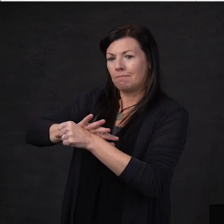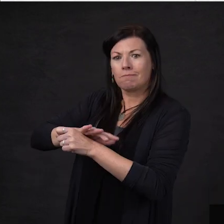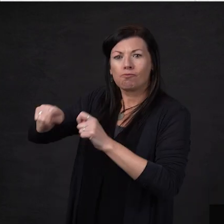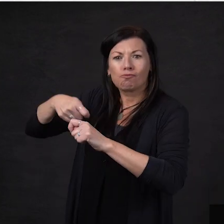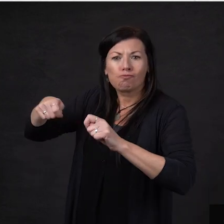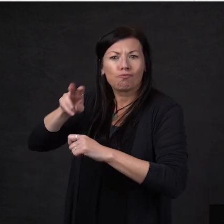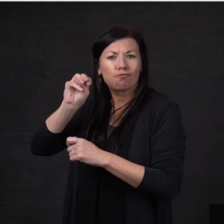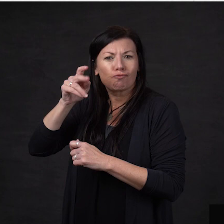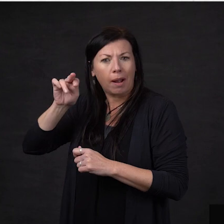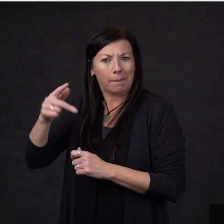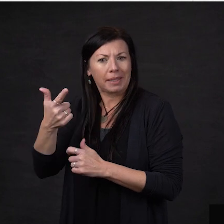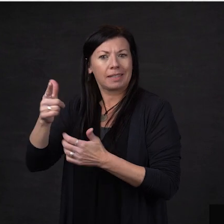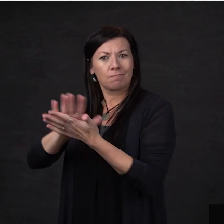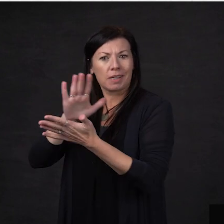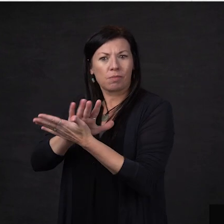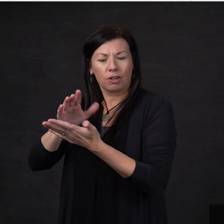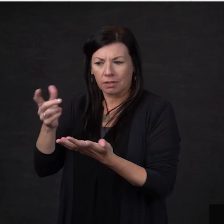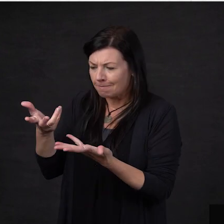wrapping paper.